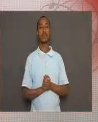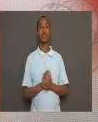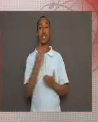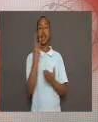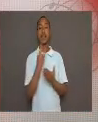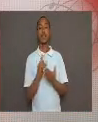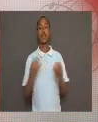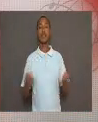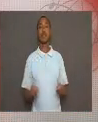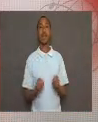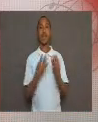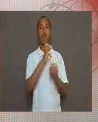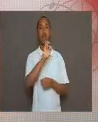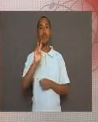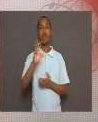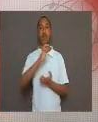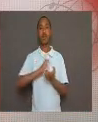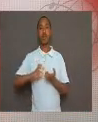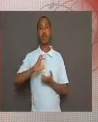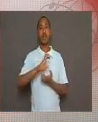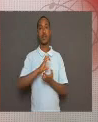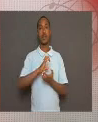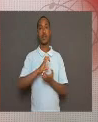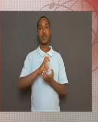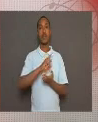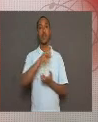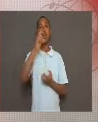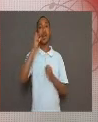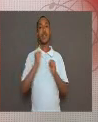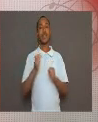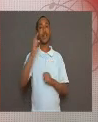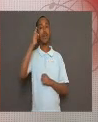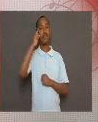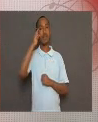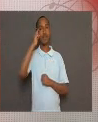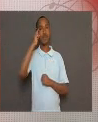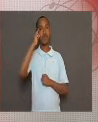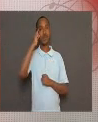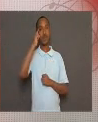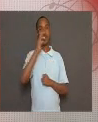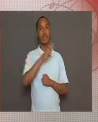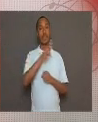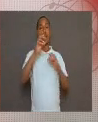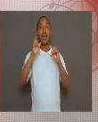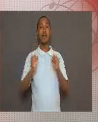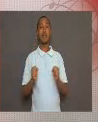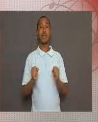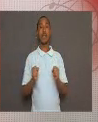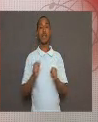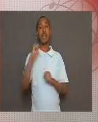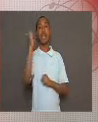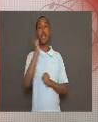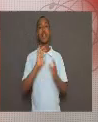List as many covalent compounds as you can think of. They can be in